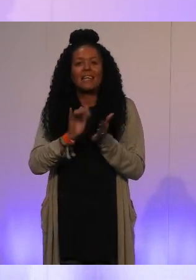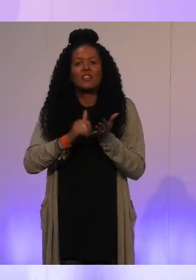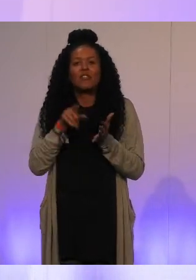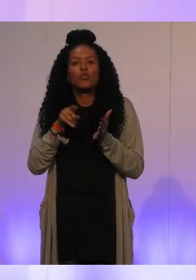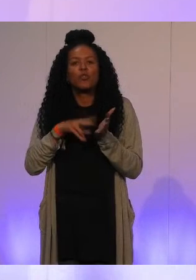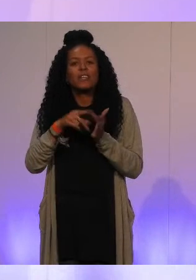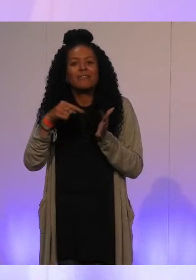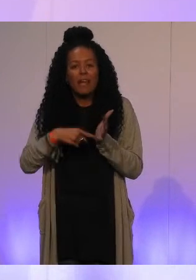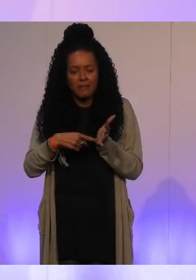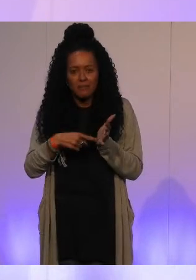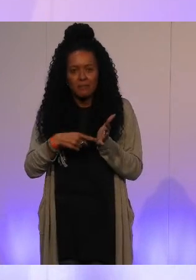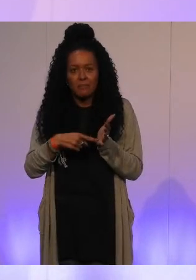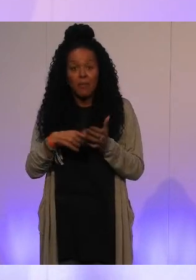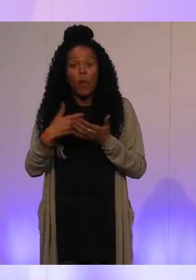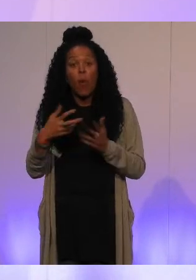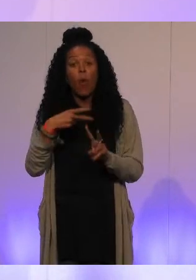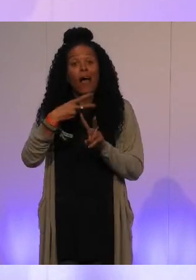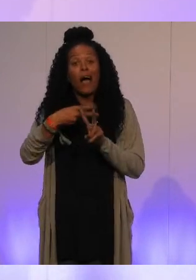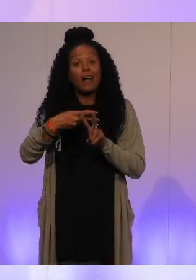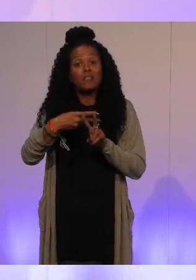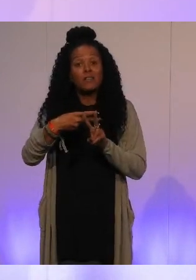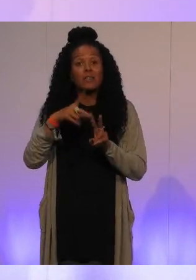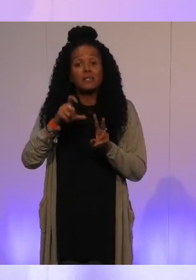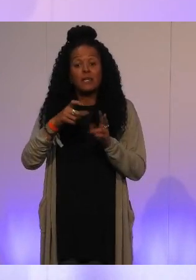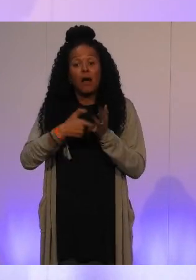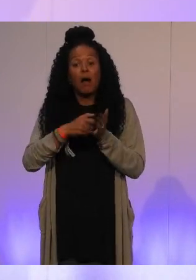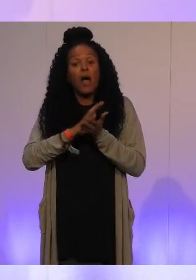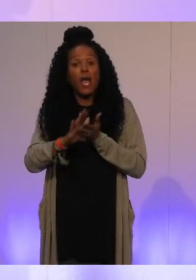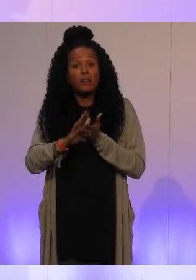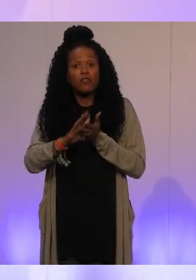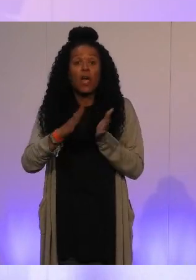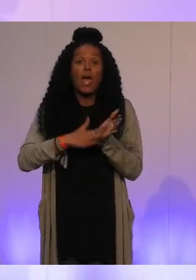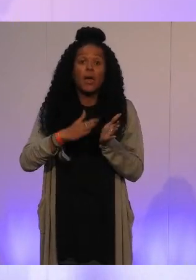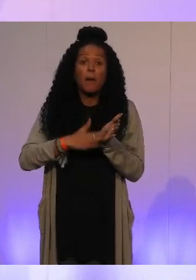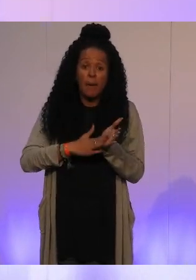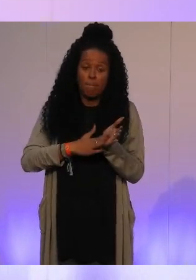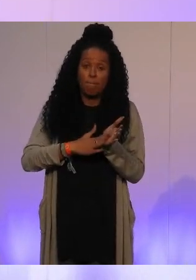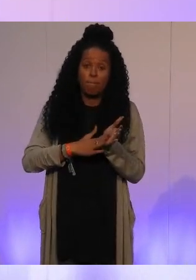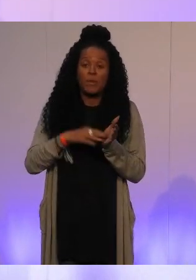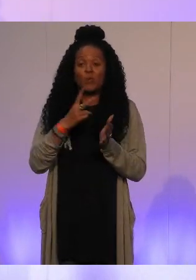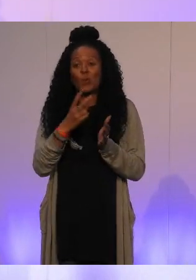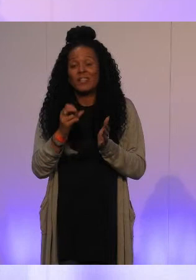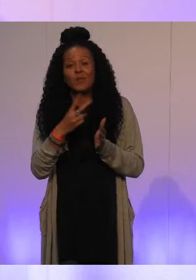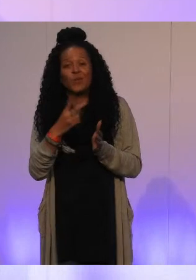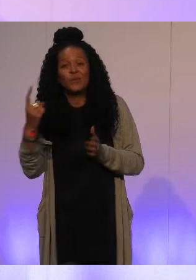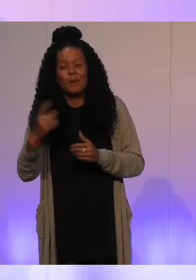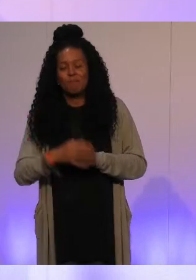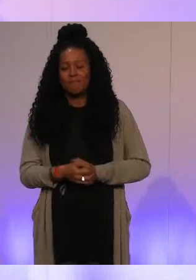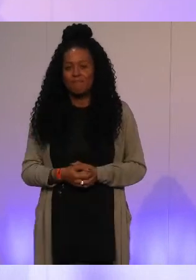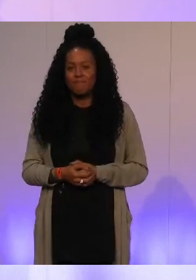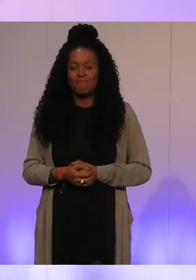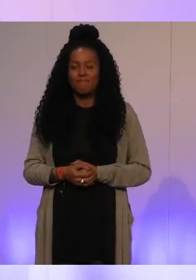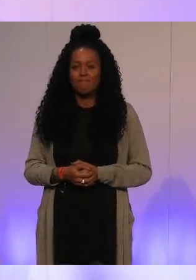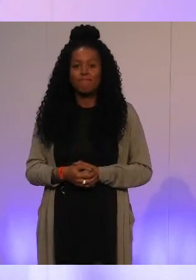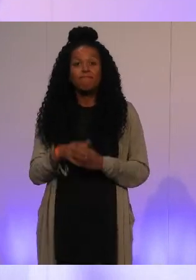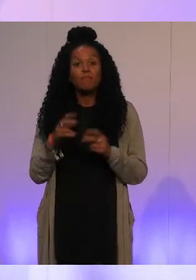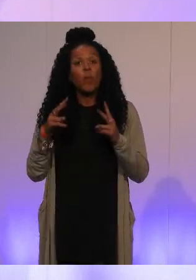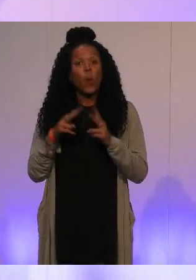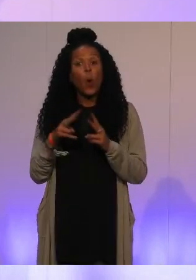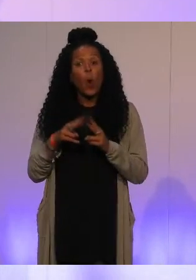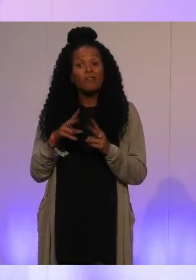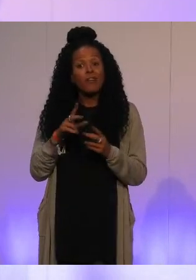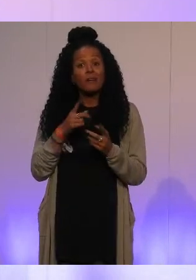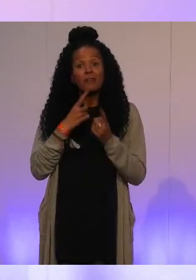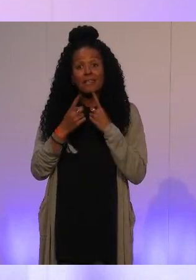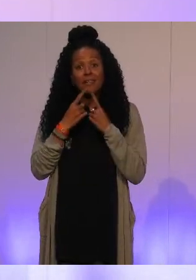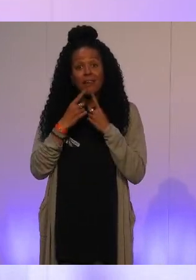nhs.net, or it's hashtag CRHAMM 2021. So those contact details are there